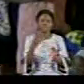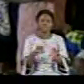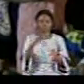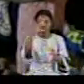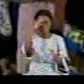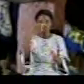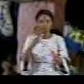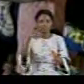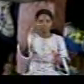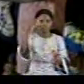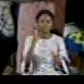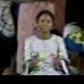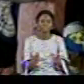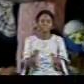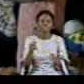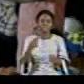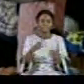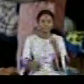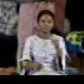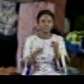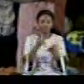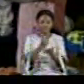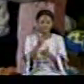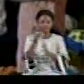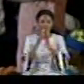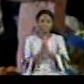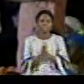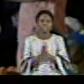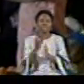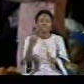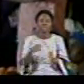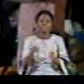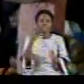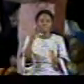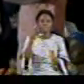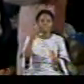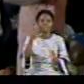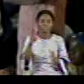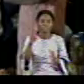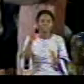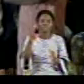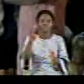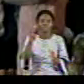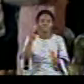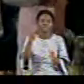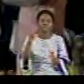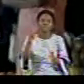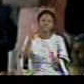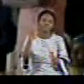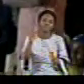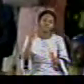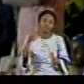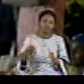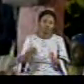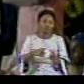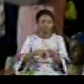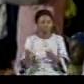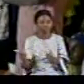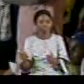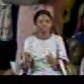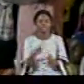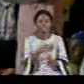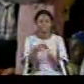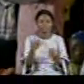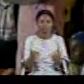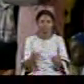lymph nodes disappeared, and now she is free. From the JS Facebook page,